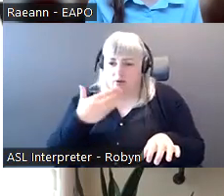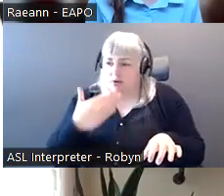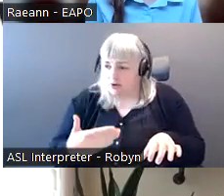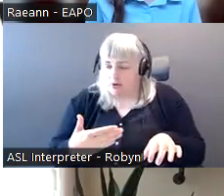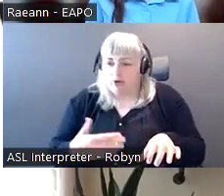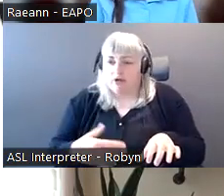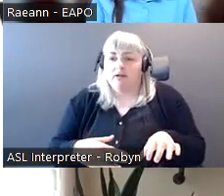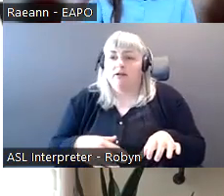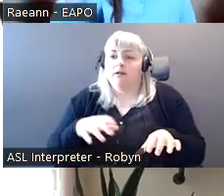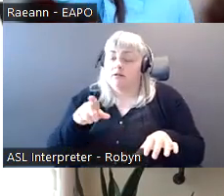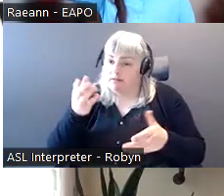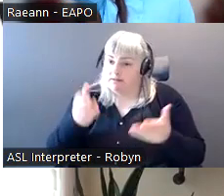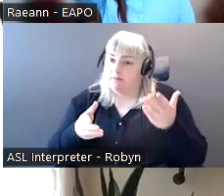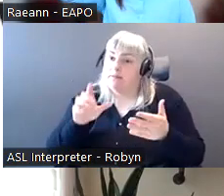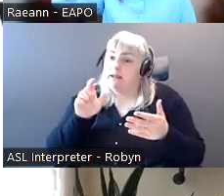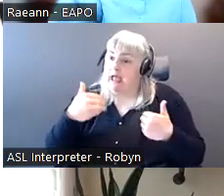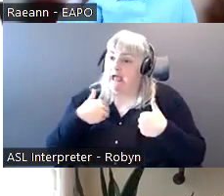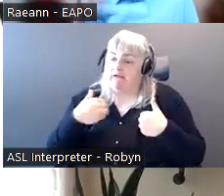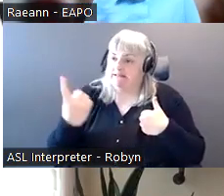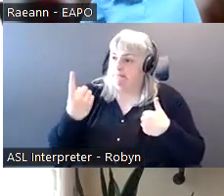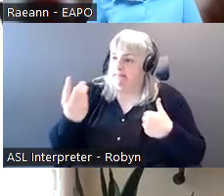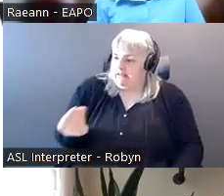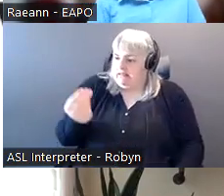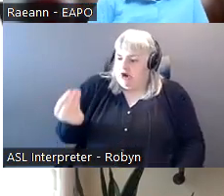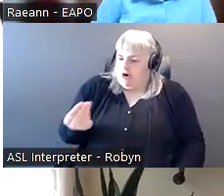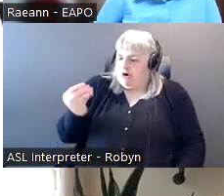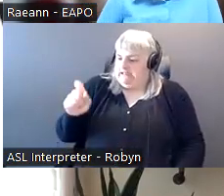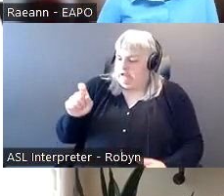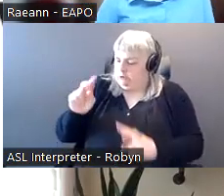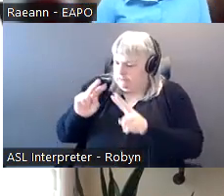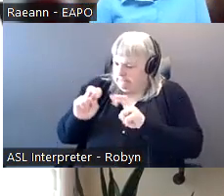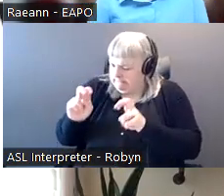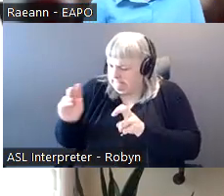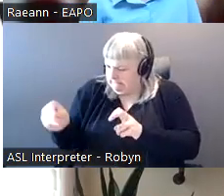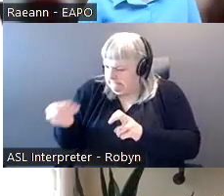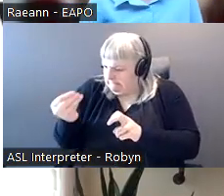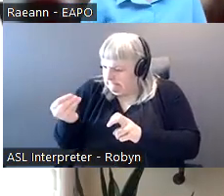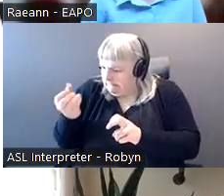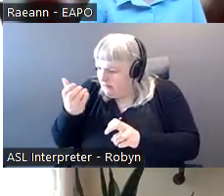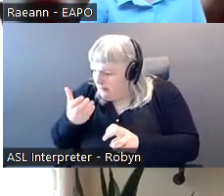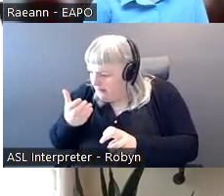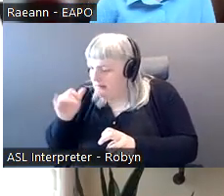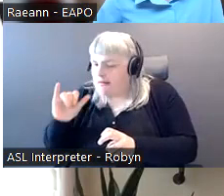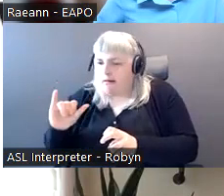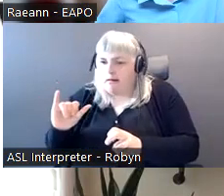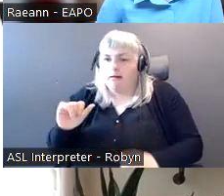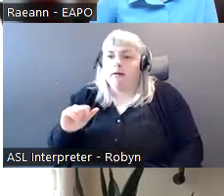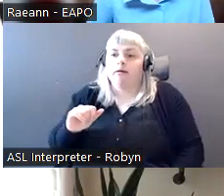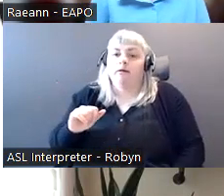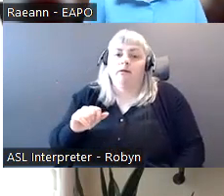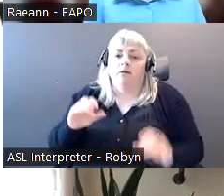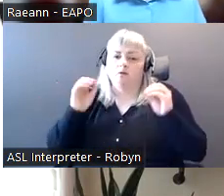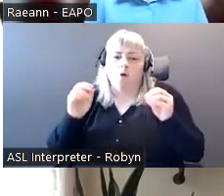need to be explored. So we really want to titrate and do what feels right for you. There's no judgment or shame